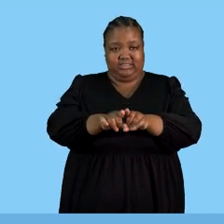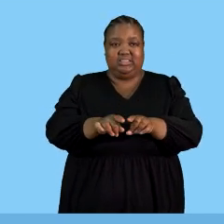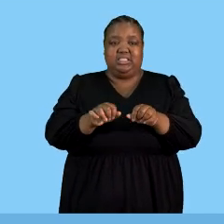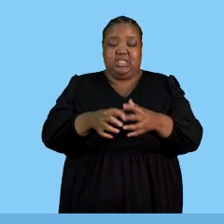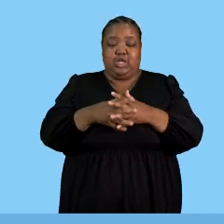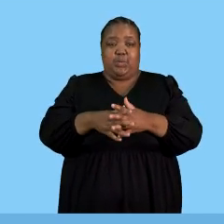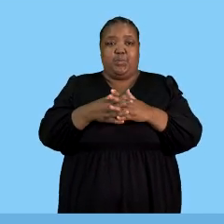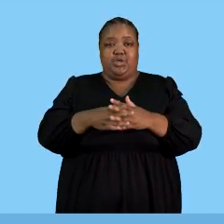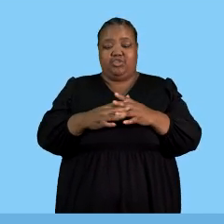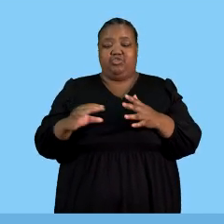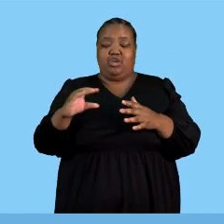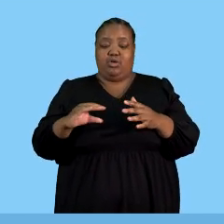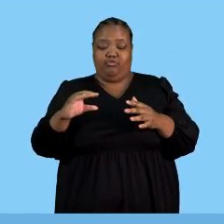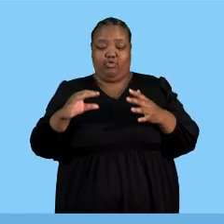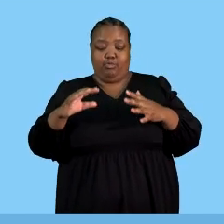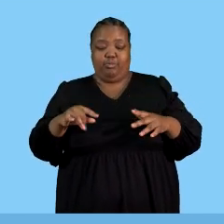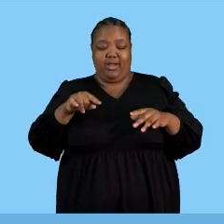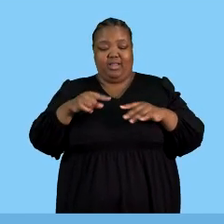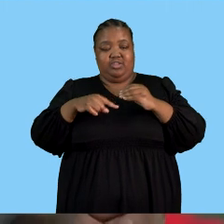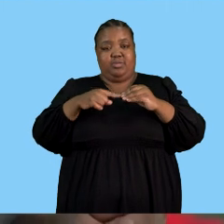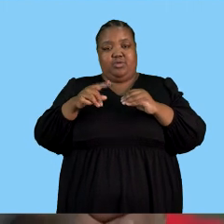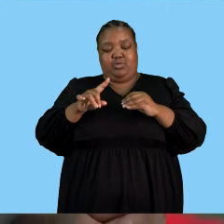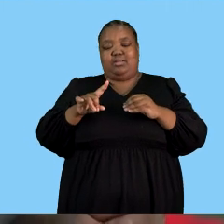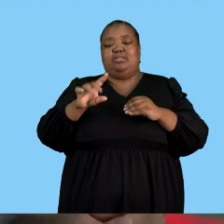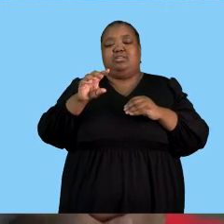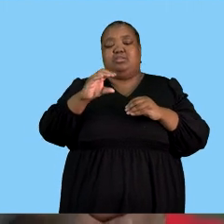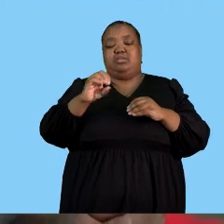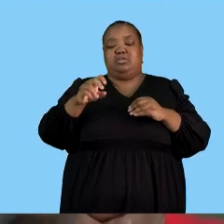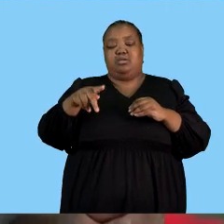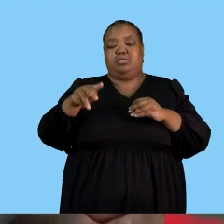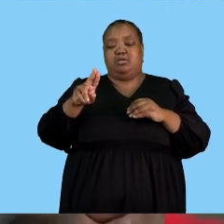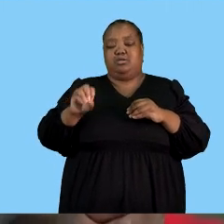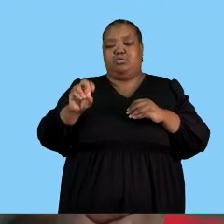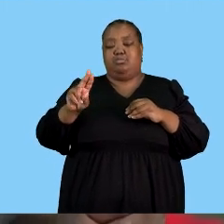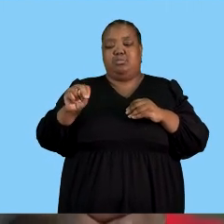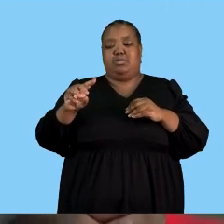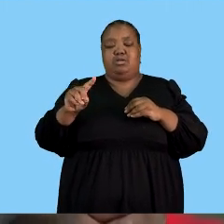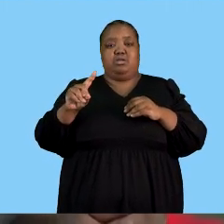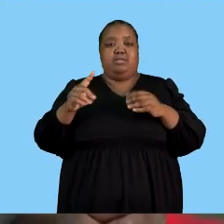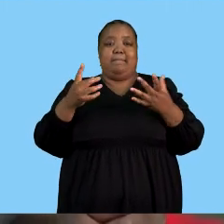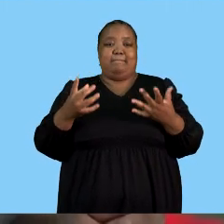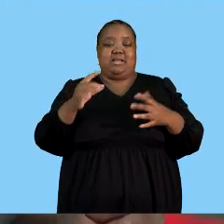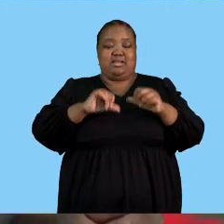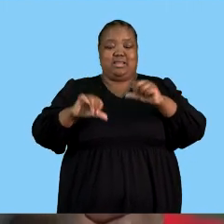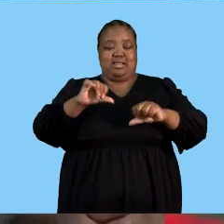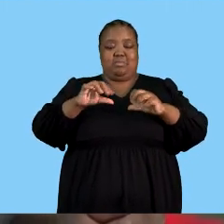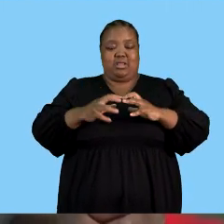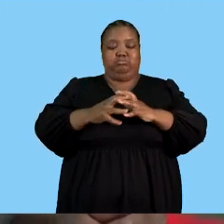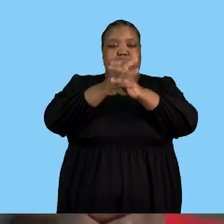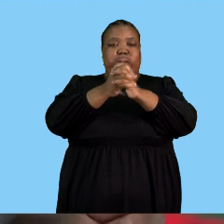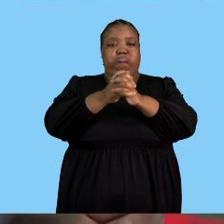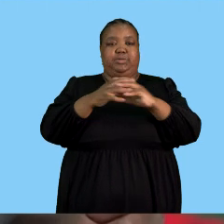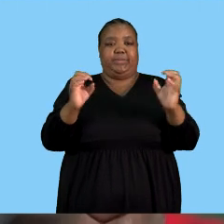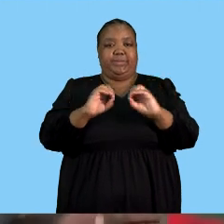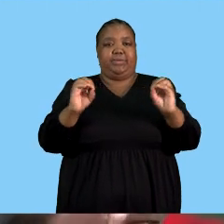of compounds that are in the same place. And those two mixtures, they are not chemically bonded. They are just mixed in the same place, as